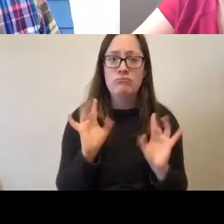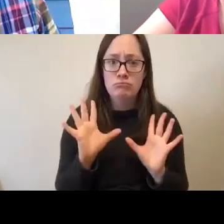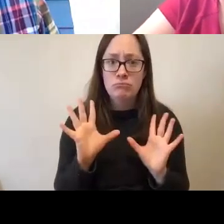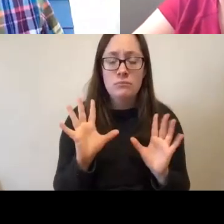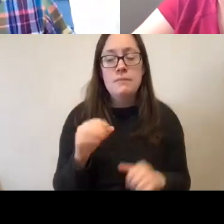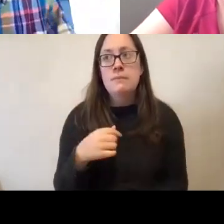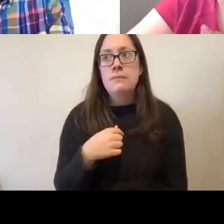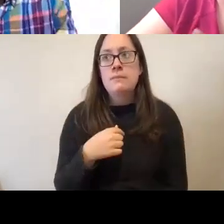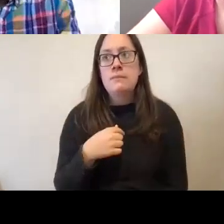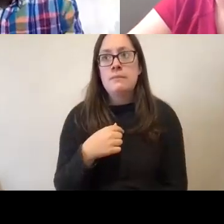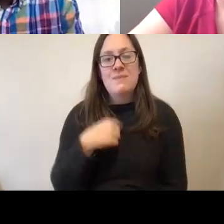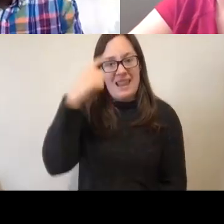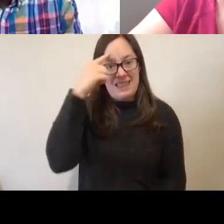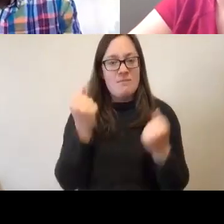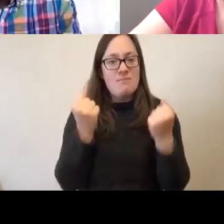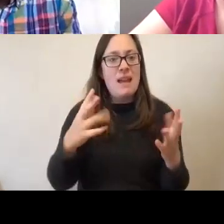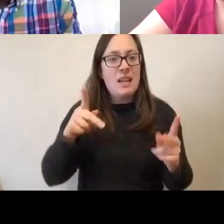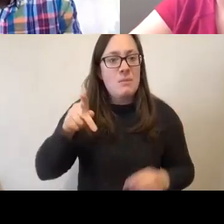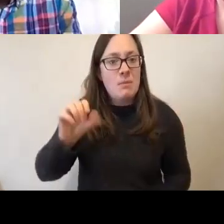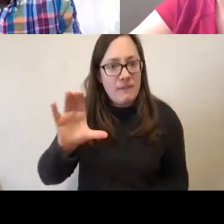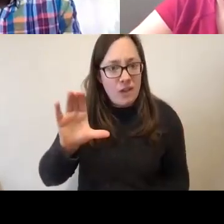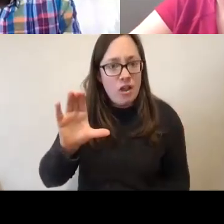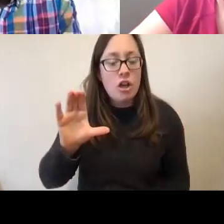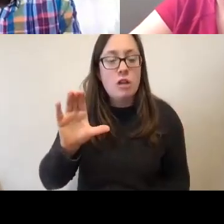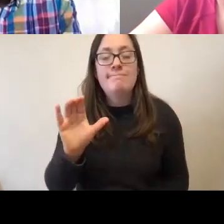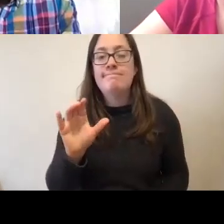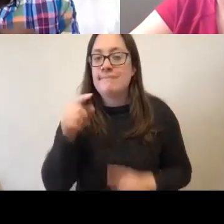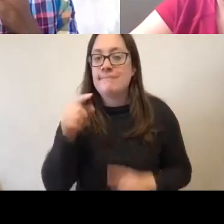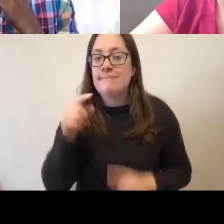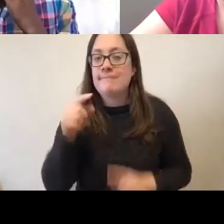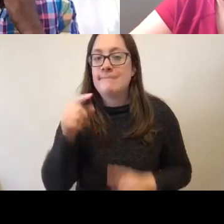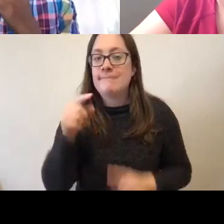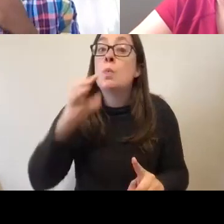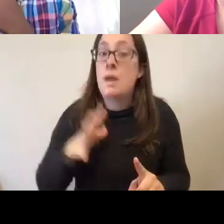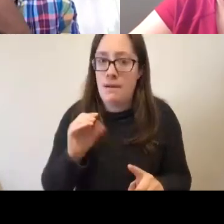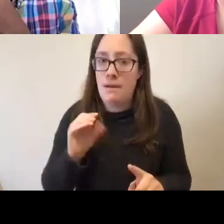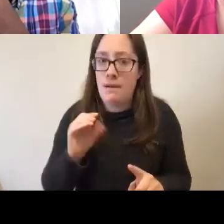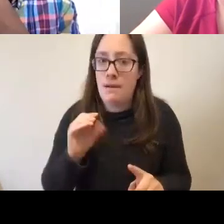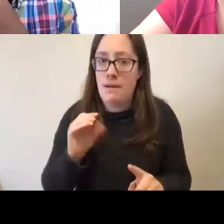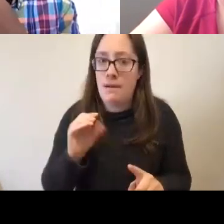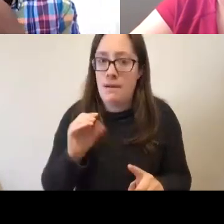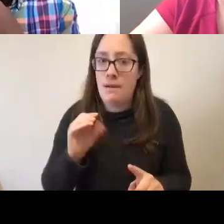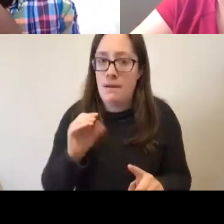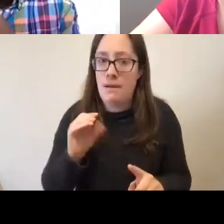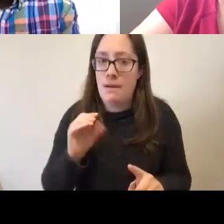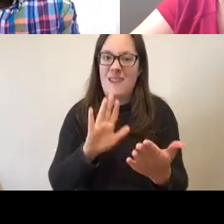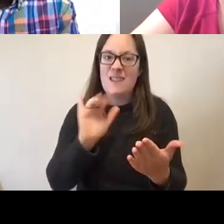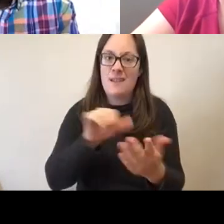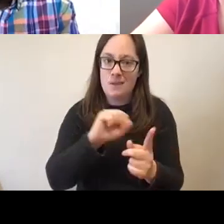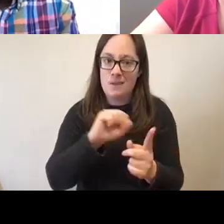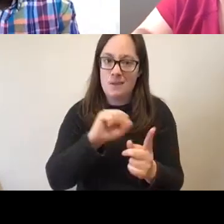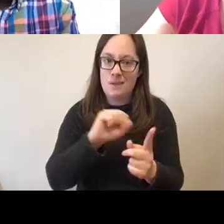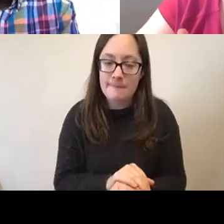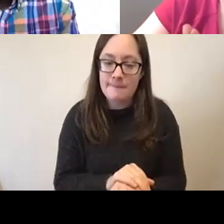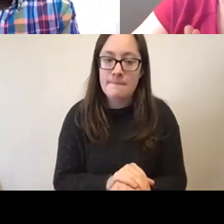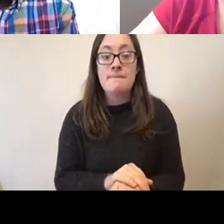of people of color, especially women of color, face, unfortunately. And Barbara, you kind of talked about, the